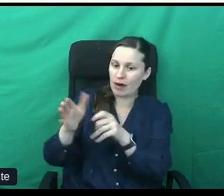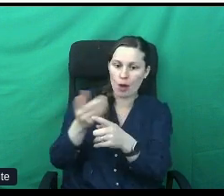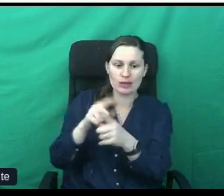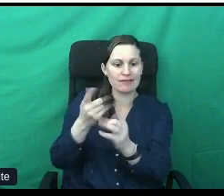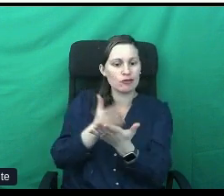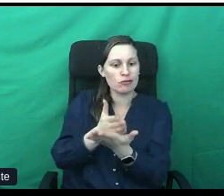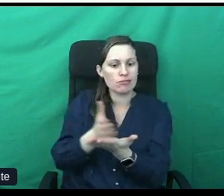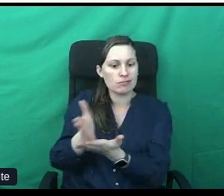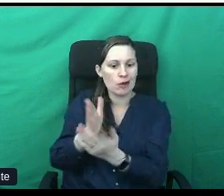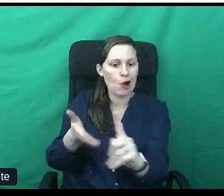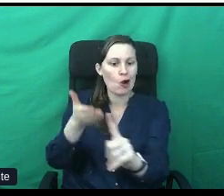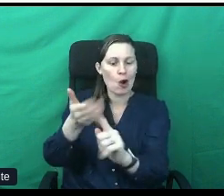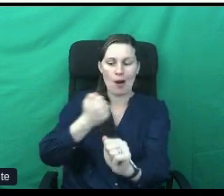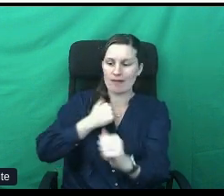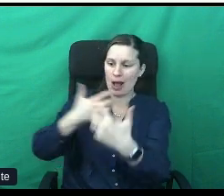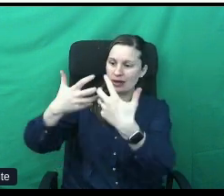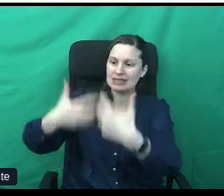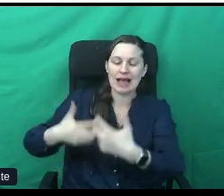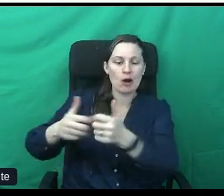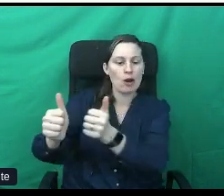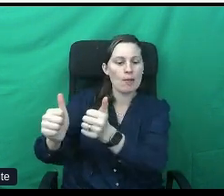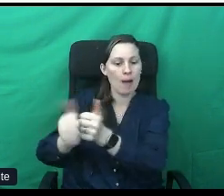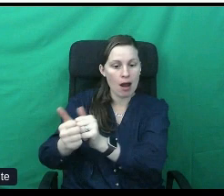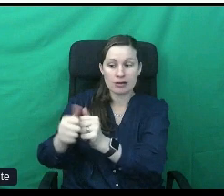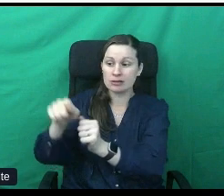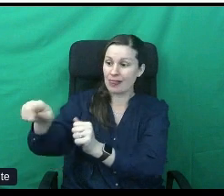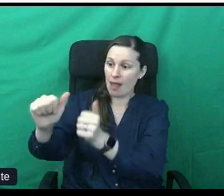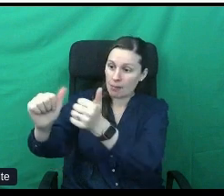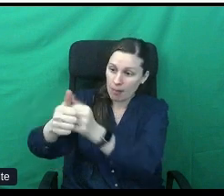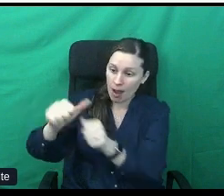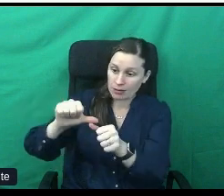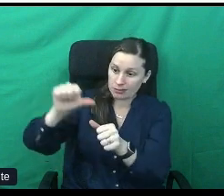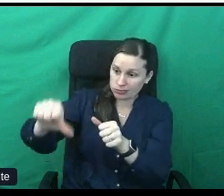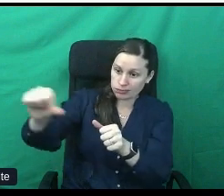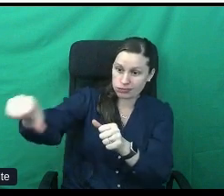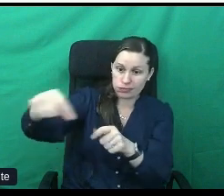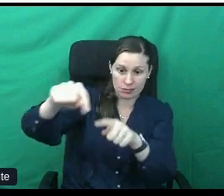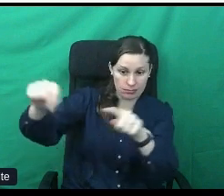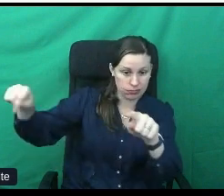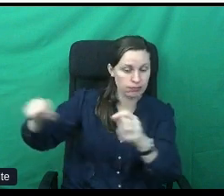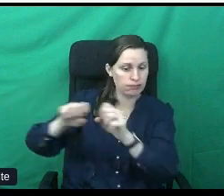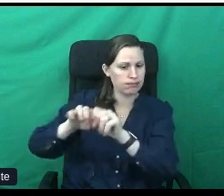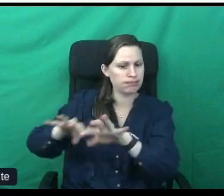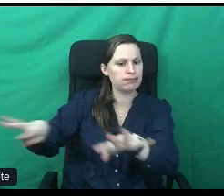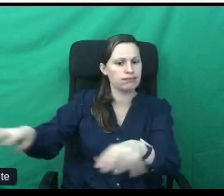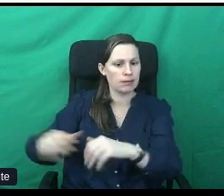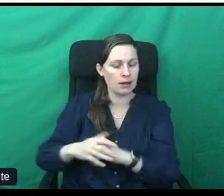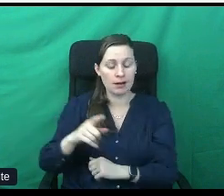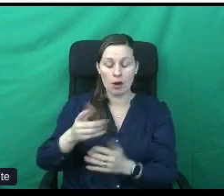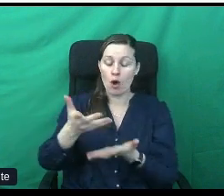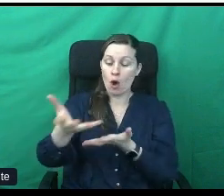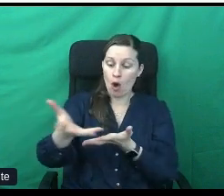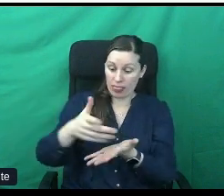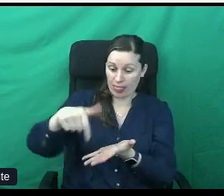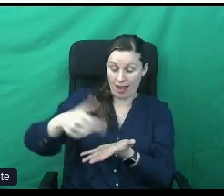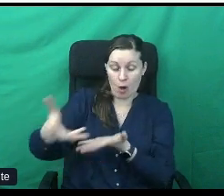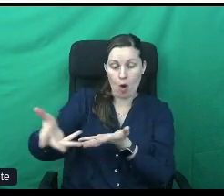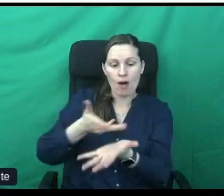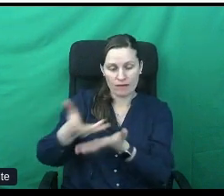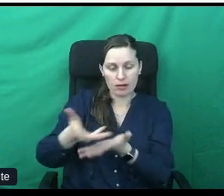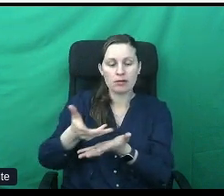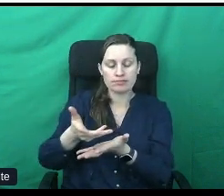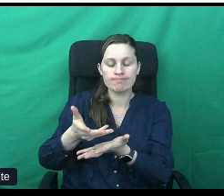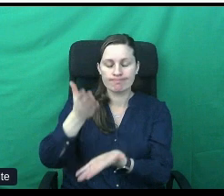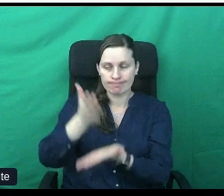and goals of our partners and their subcontractors. These types of conversations were and still